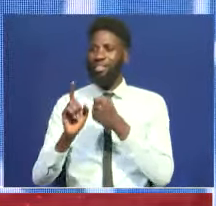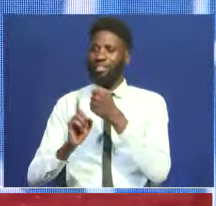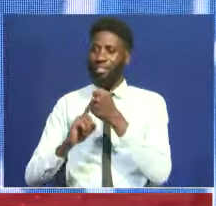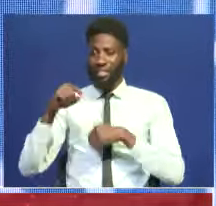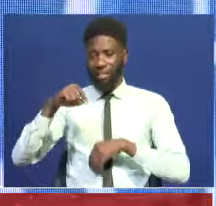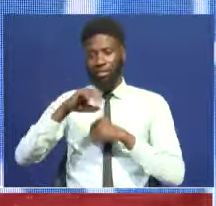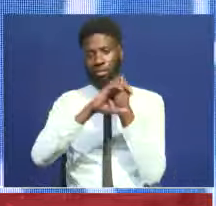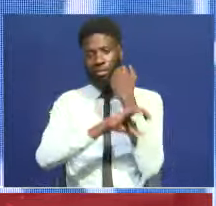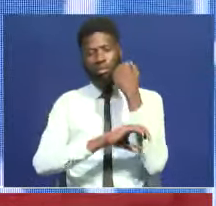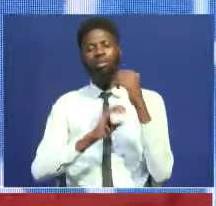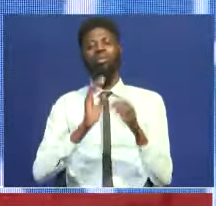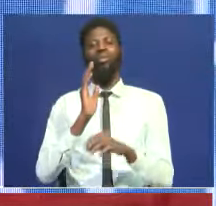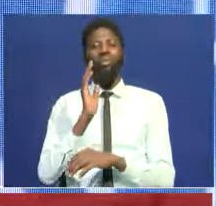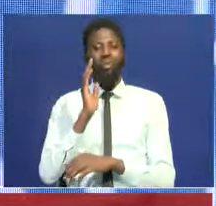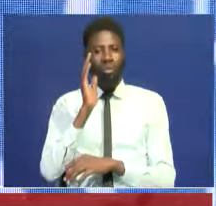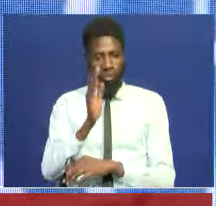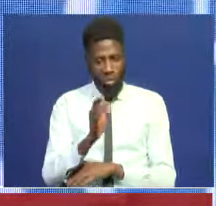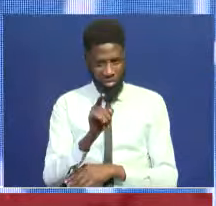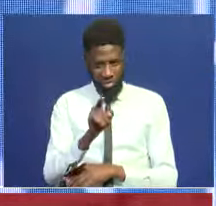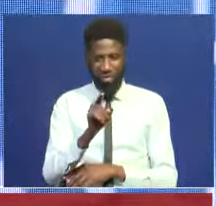country that will lend to others.